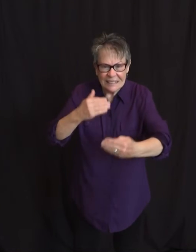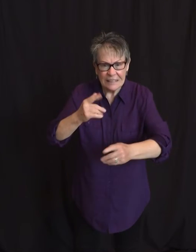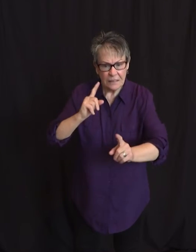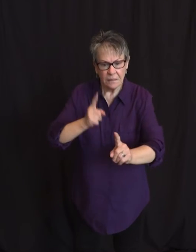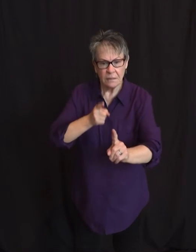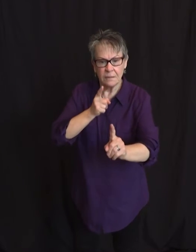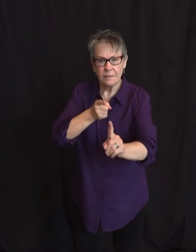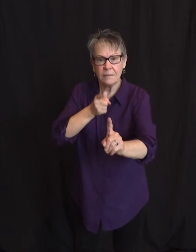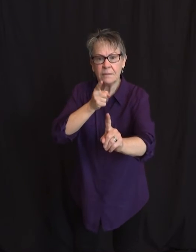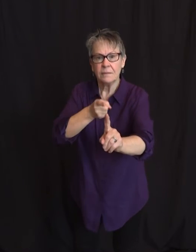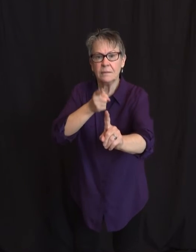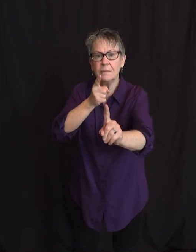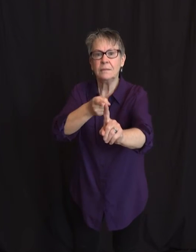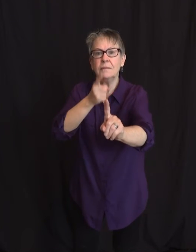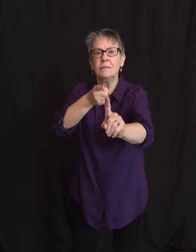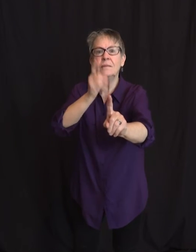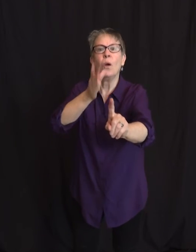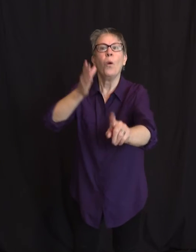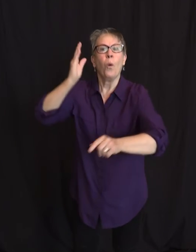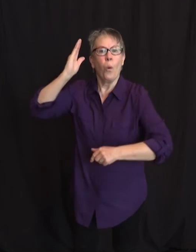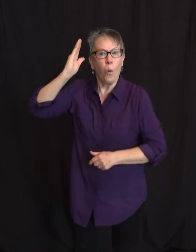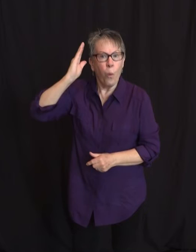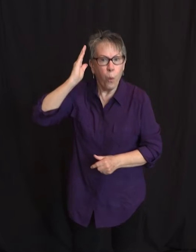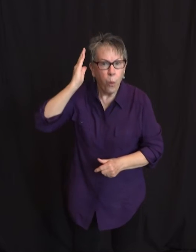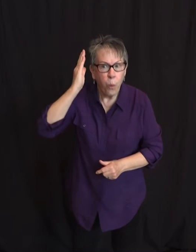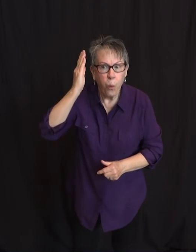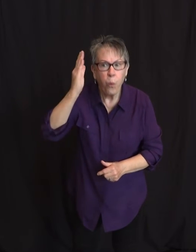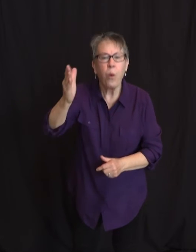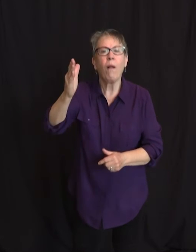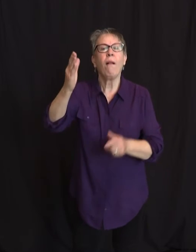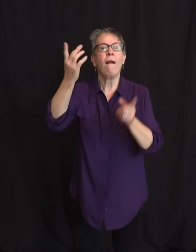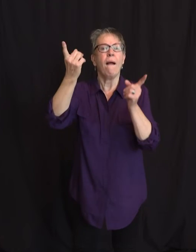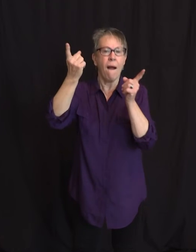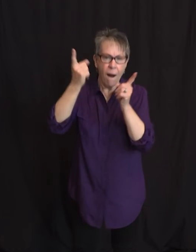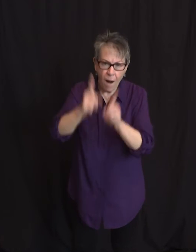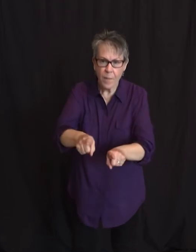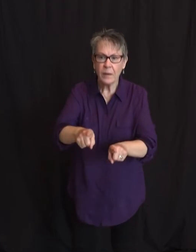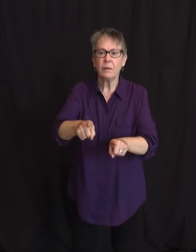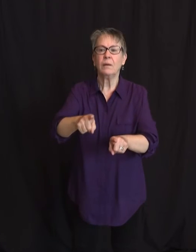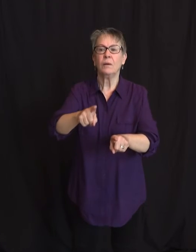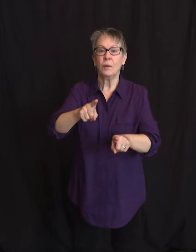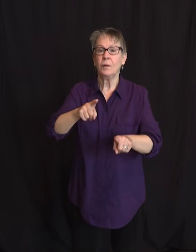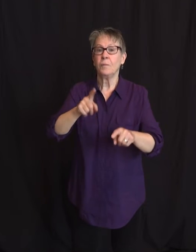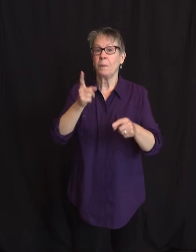That will happen. I just can't hang my hat on when.